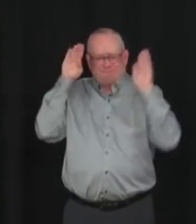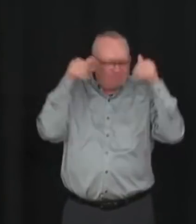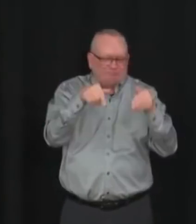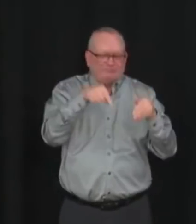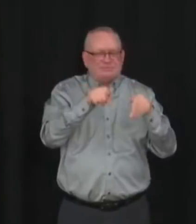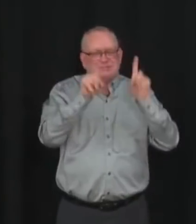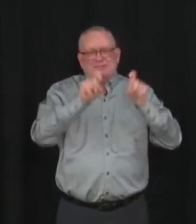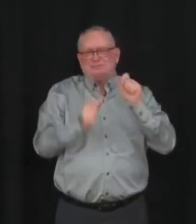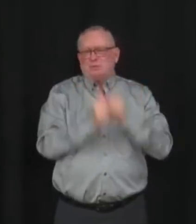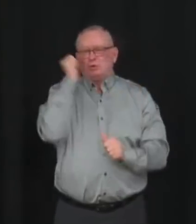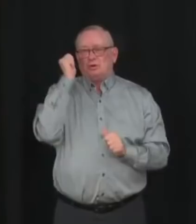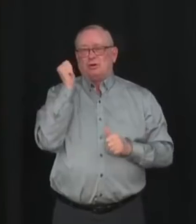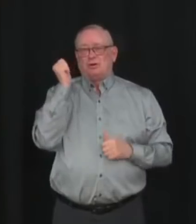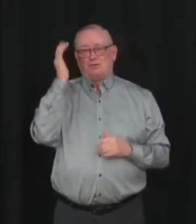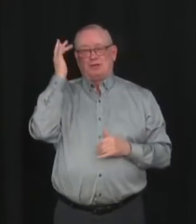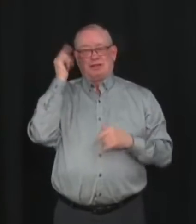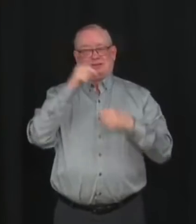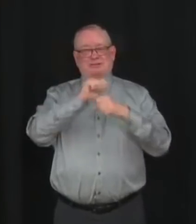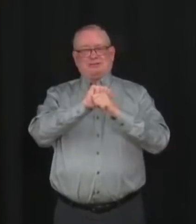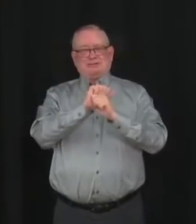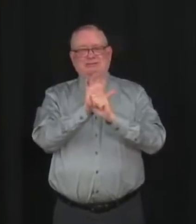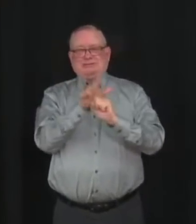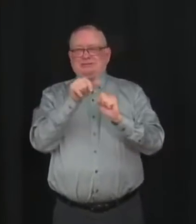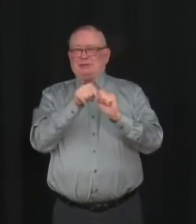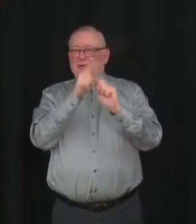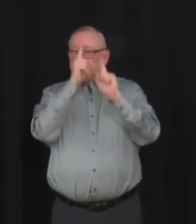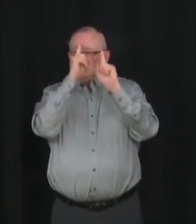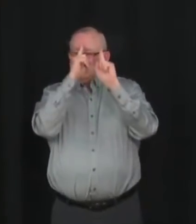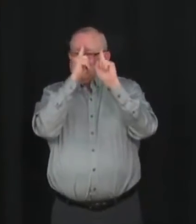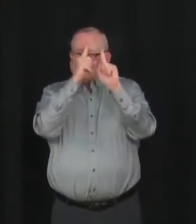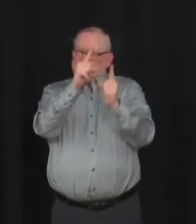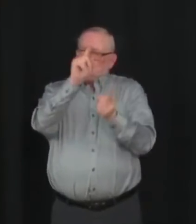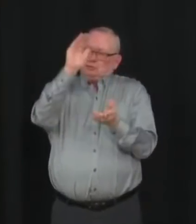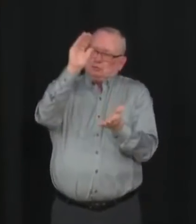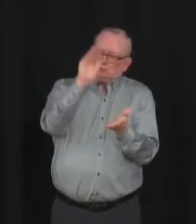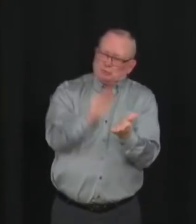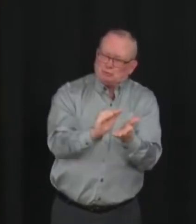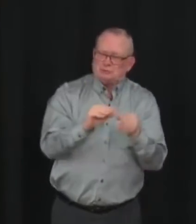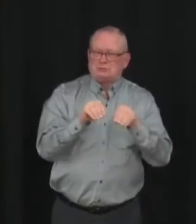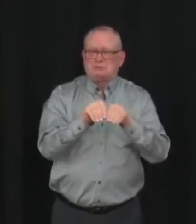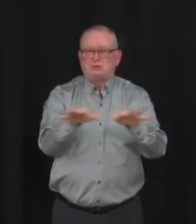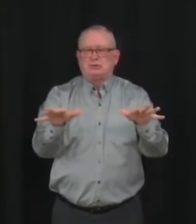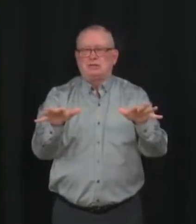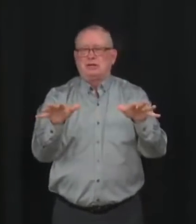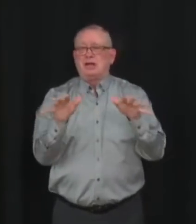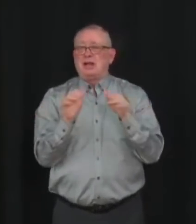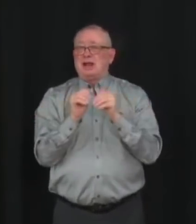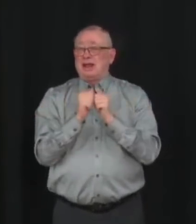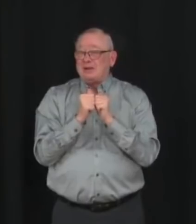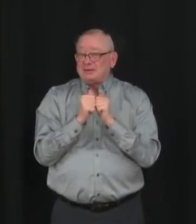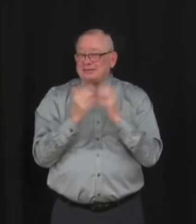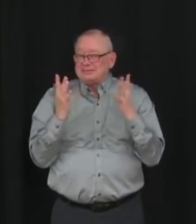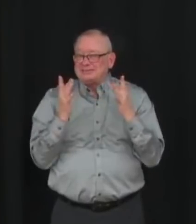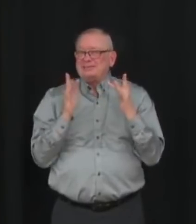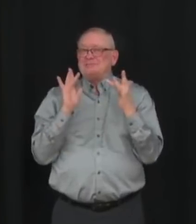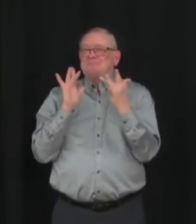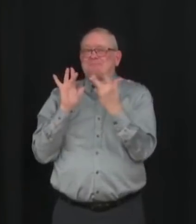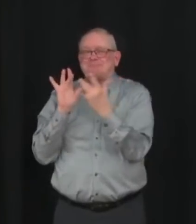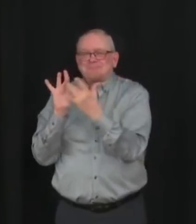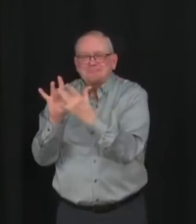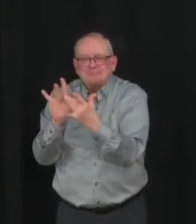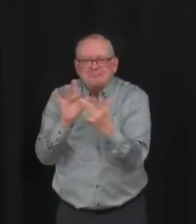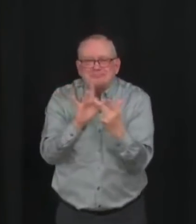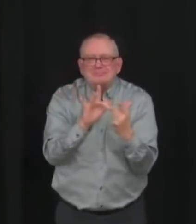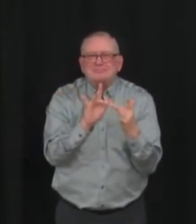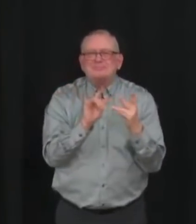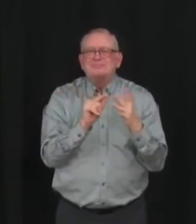goal of containing spread of the virus by individual case and contact efforts. We do not need to